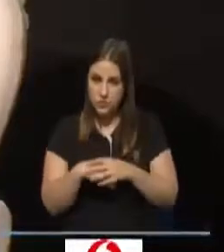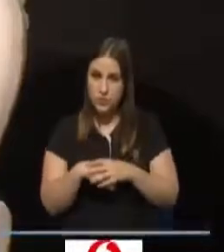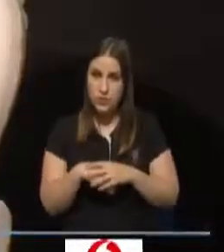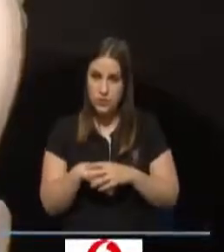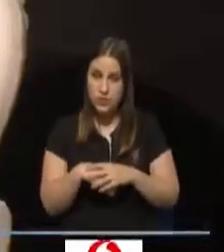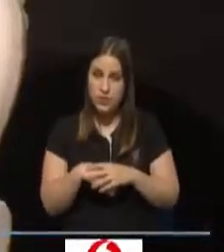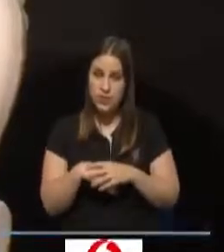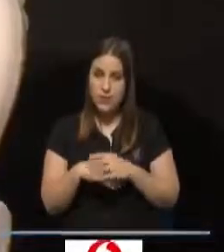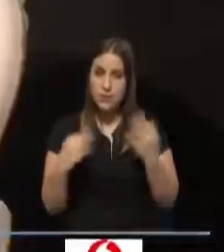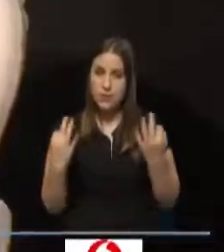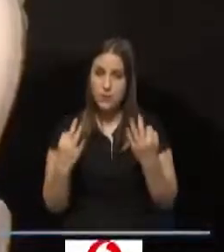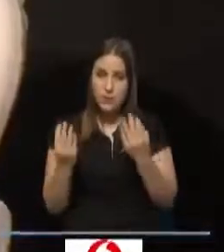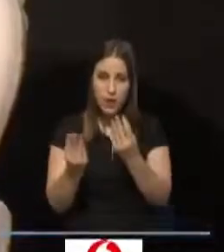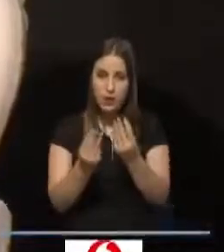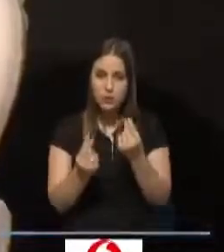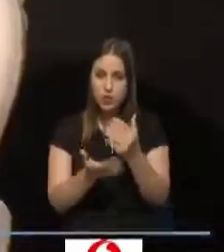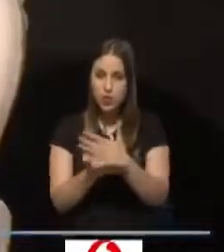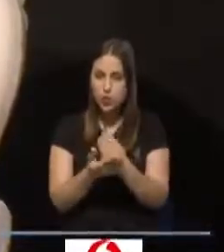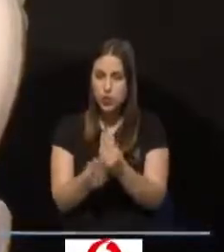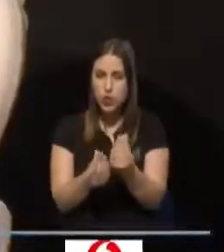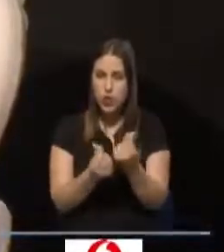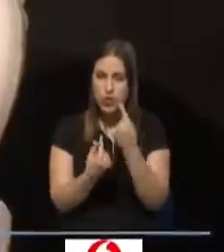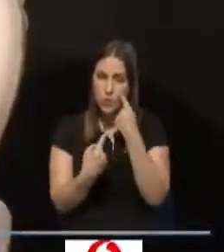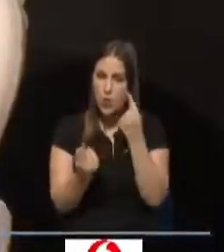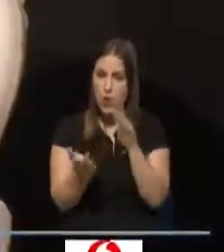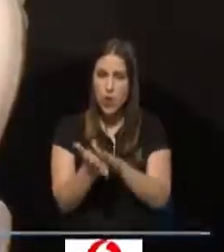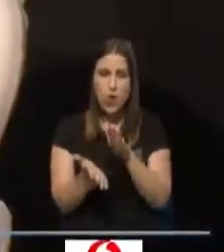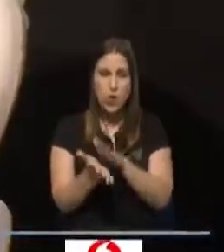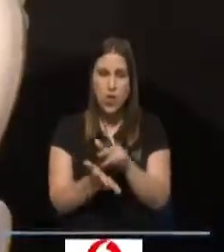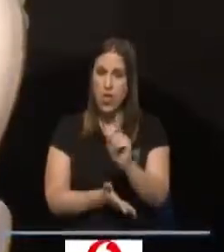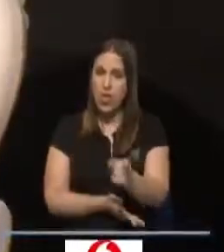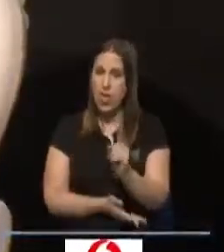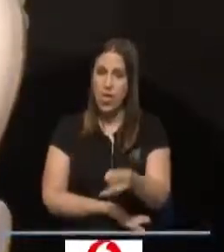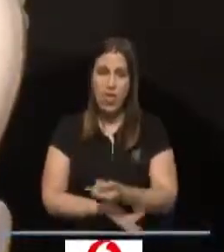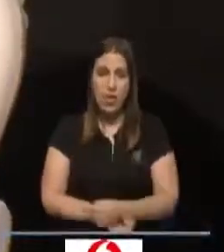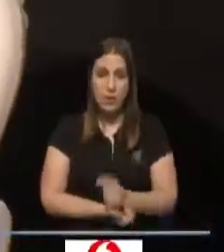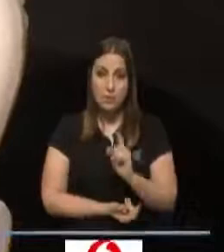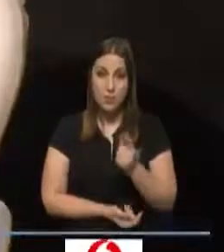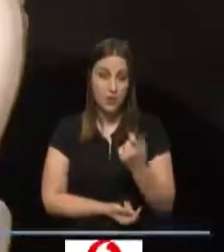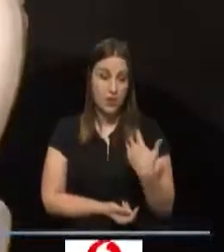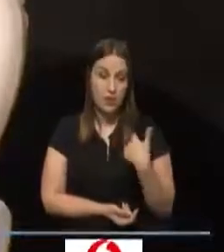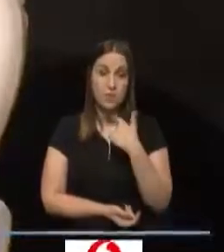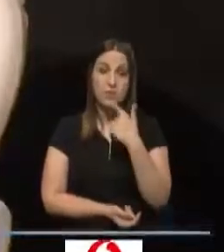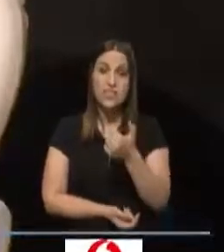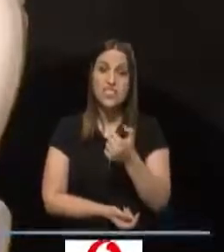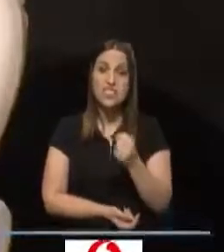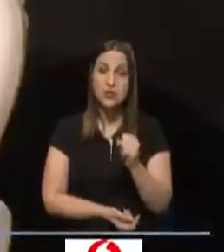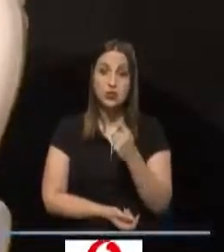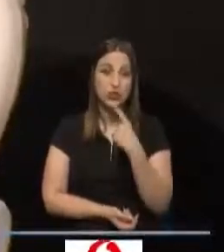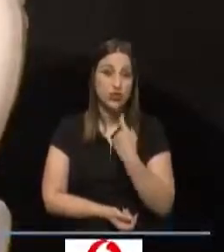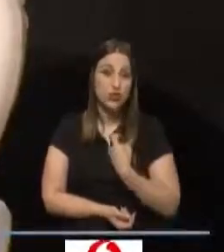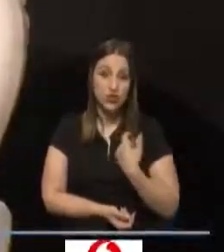proven how important this is. And despite